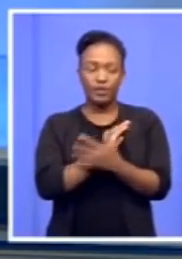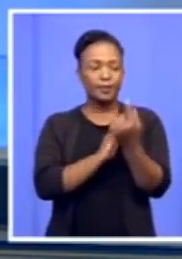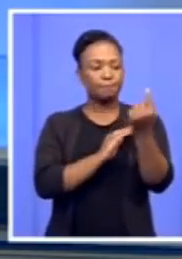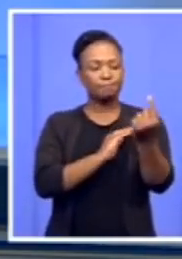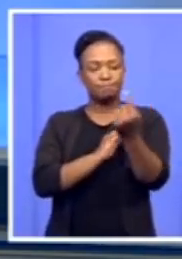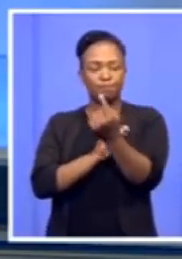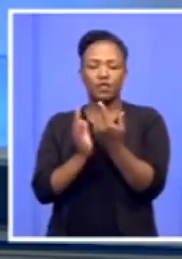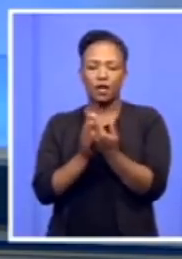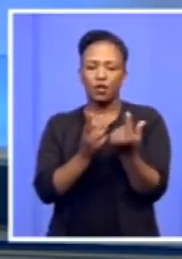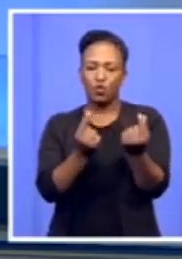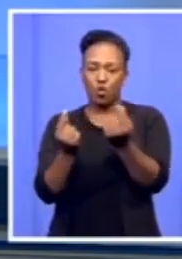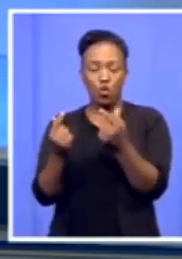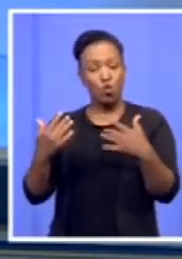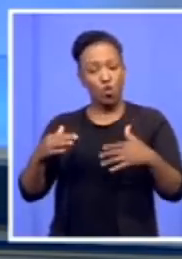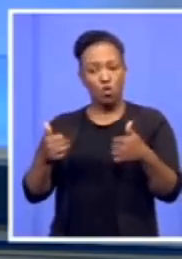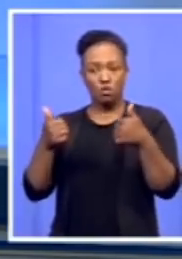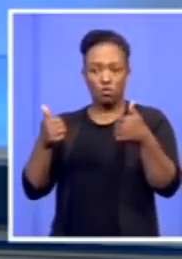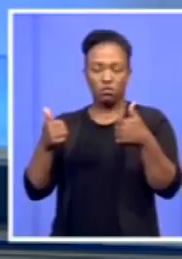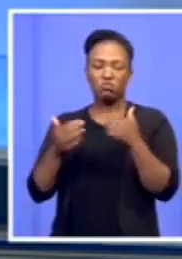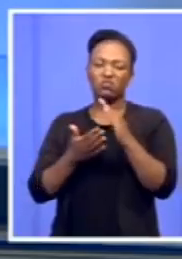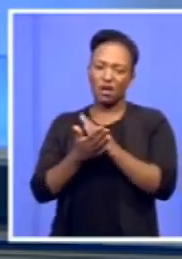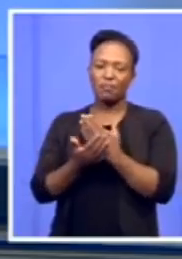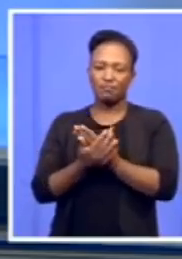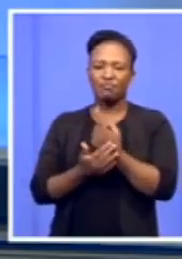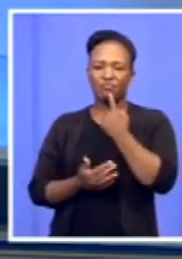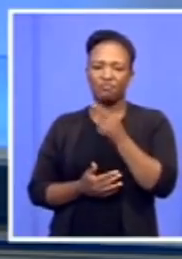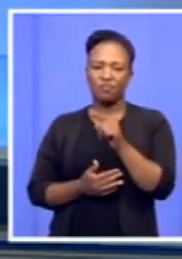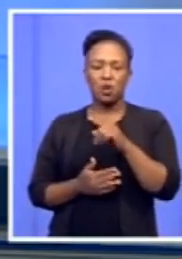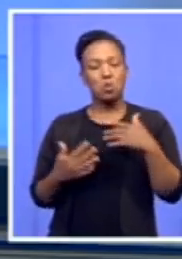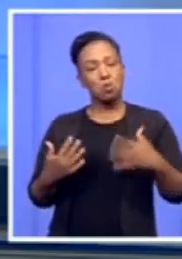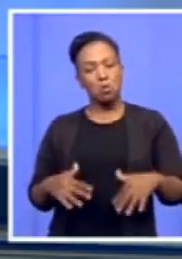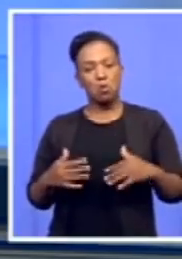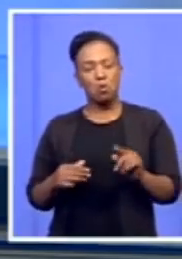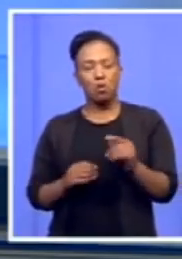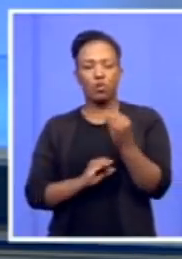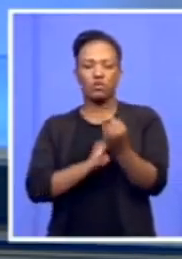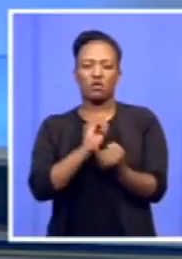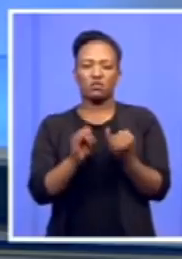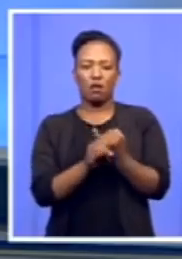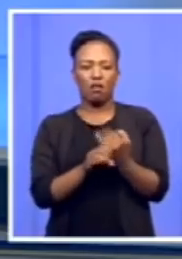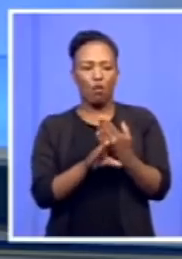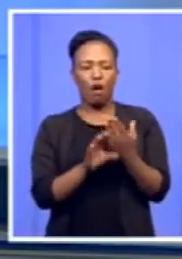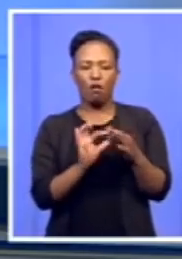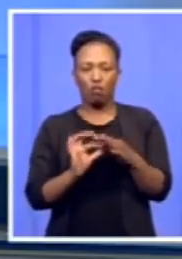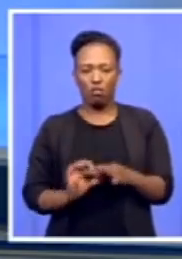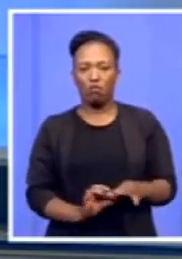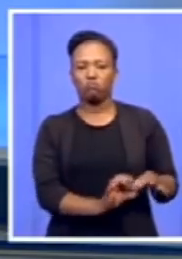direction, some would say, with regards to this global cooperation and collaboration.